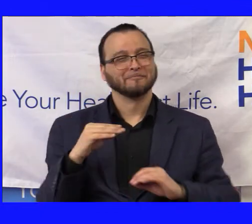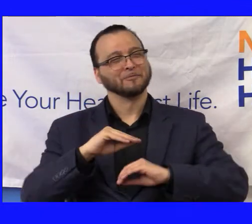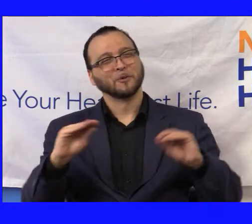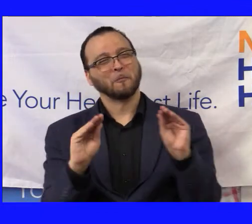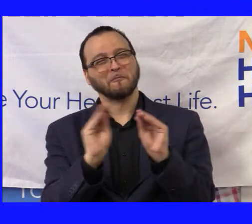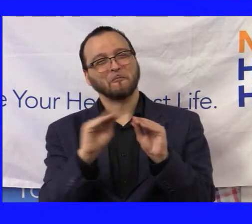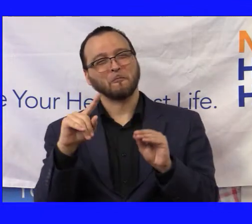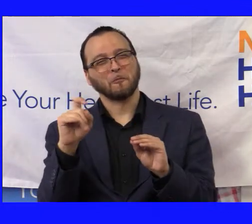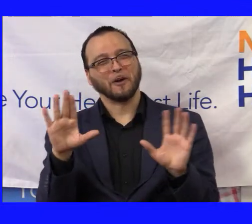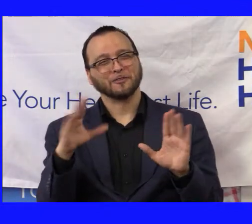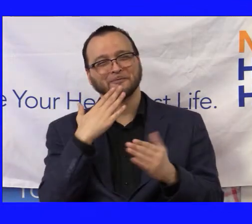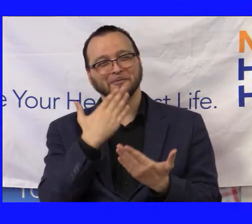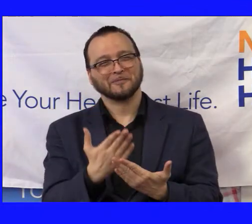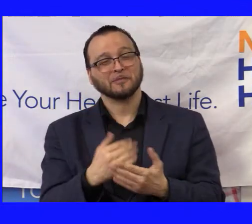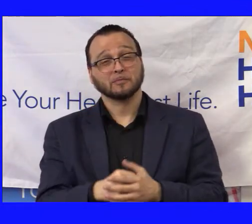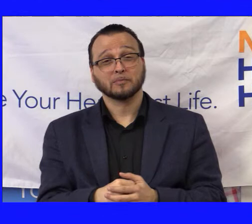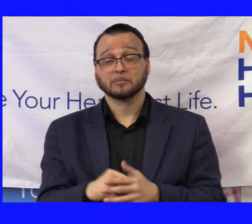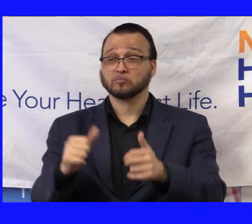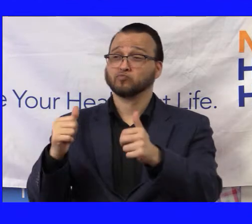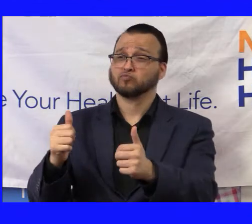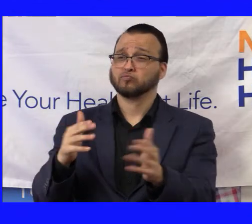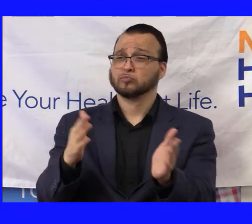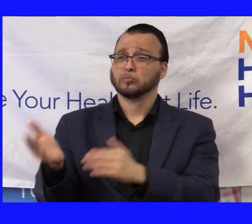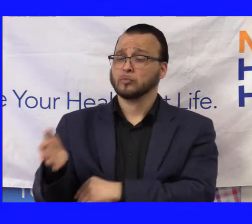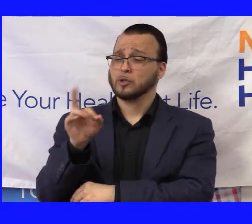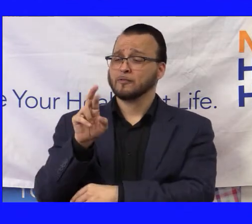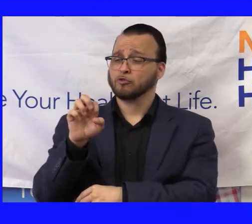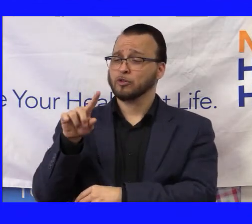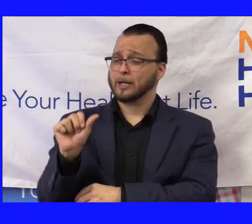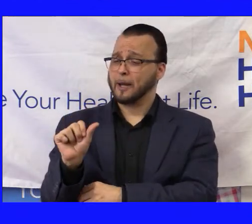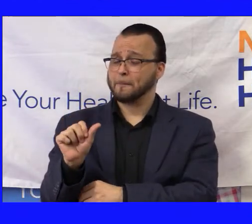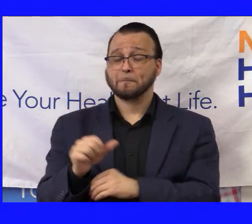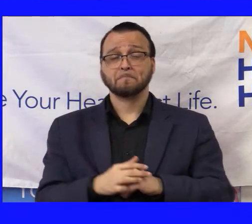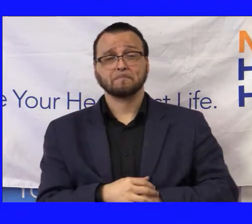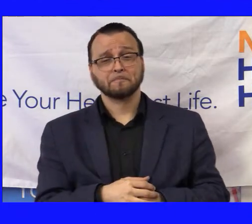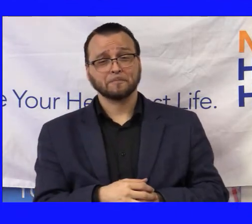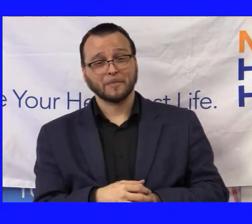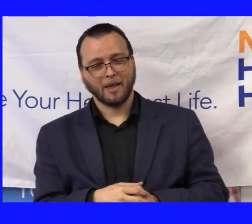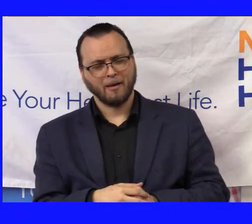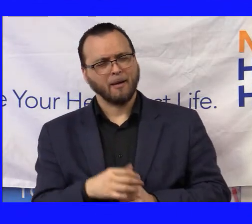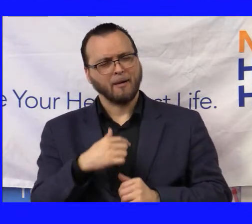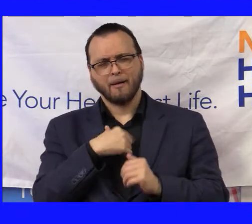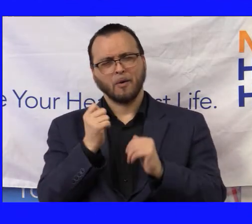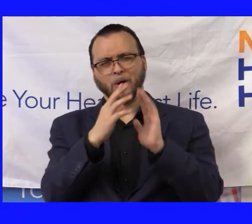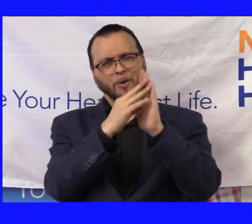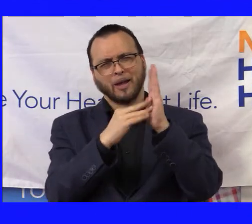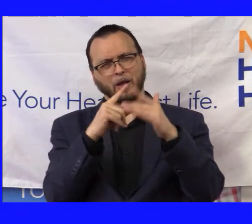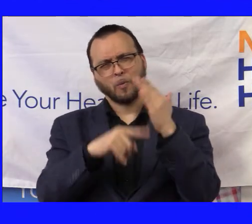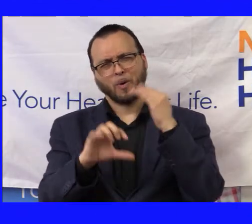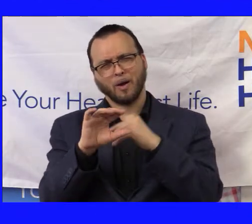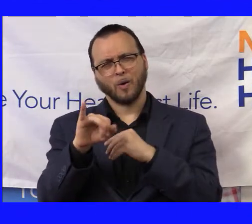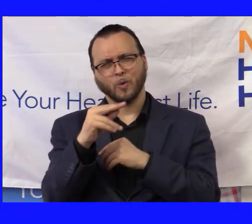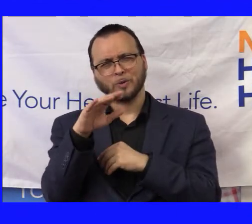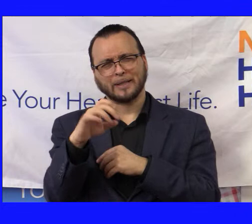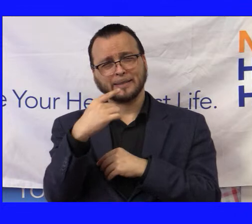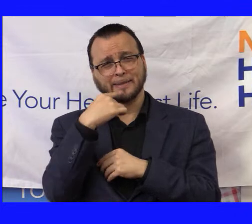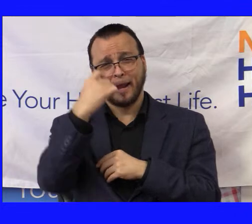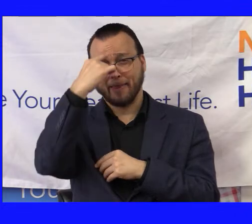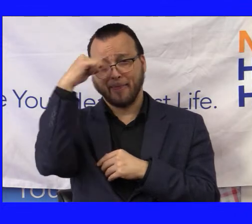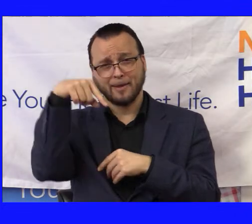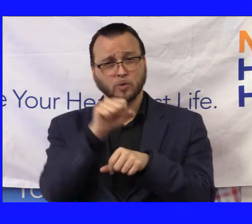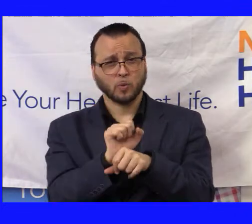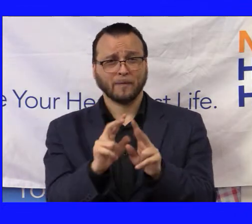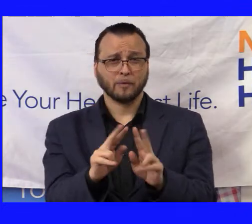Thank you, Dr. Katz. Frida? I just want to echo what Jose said. I think this work is really important, and